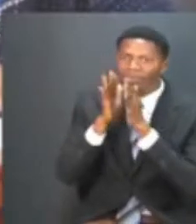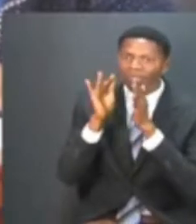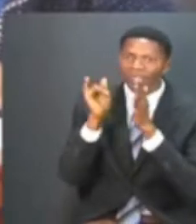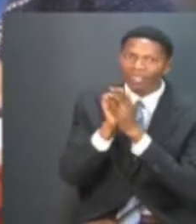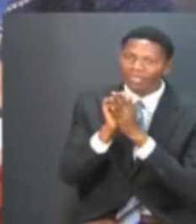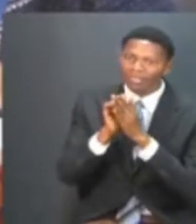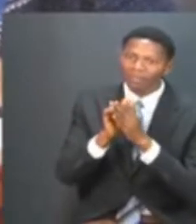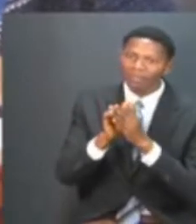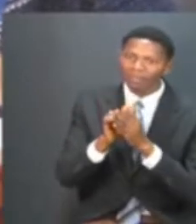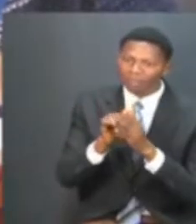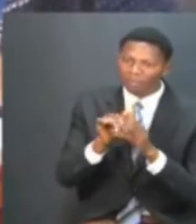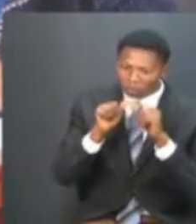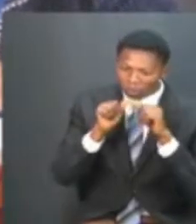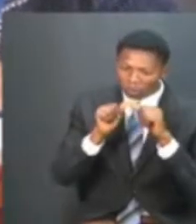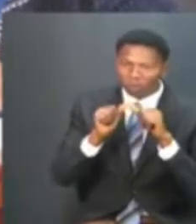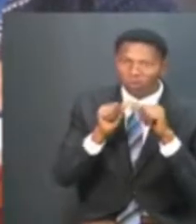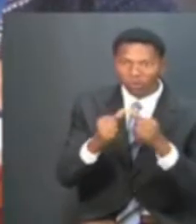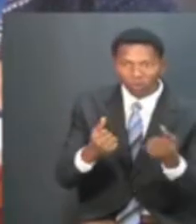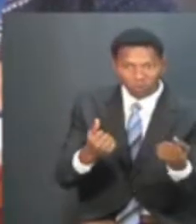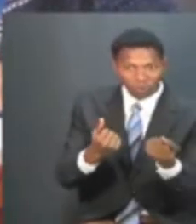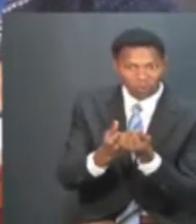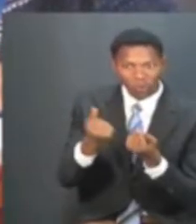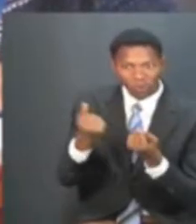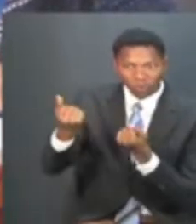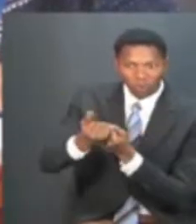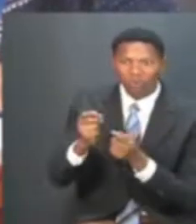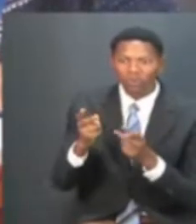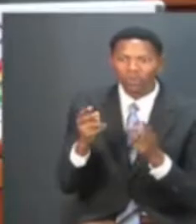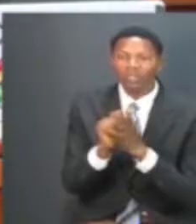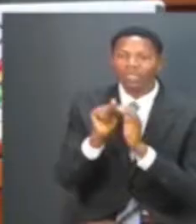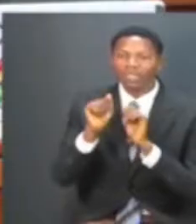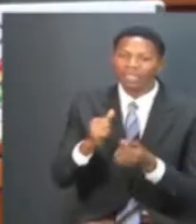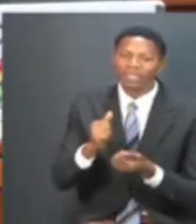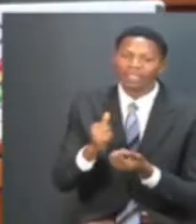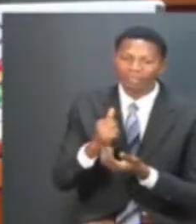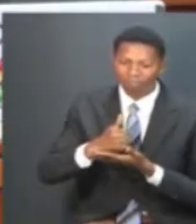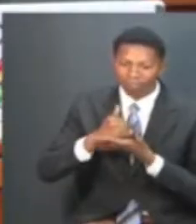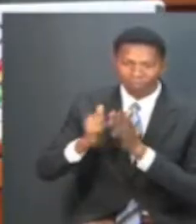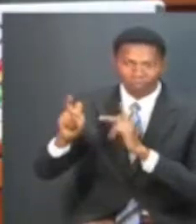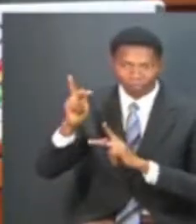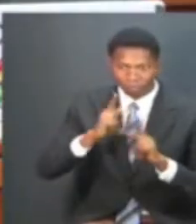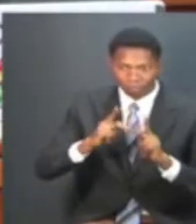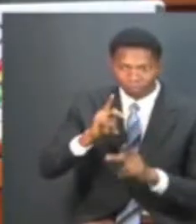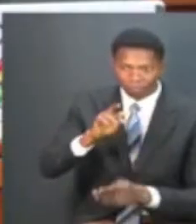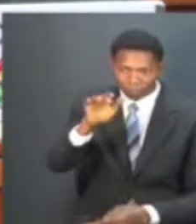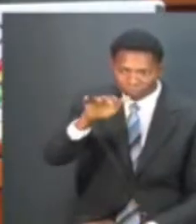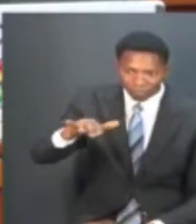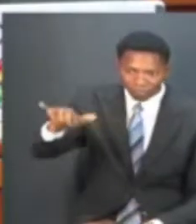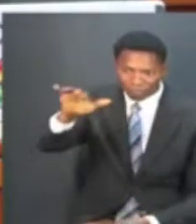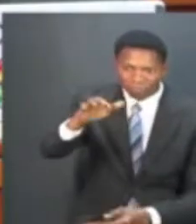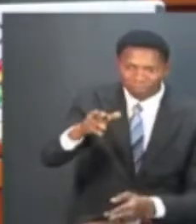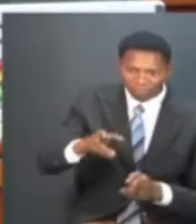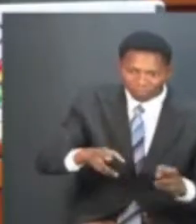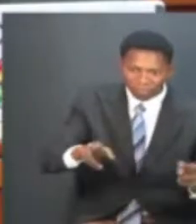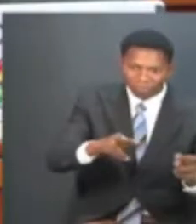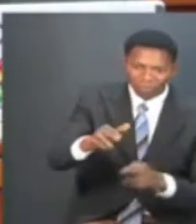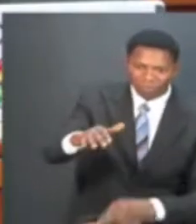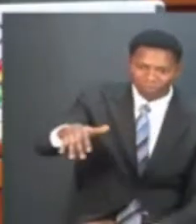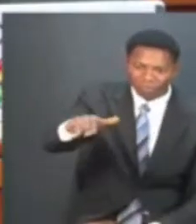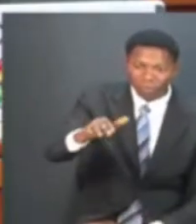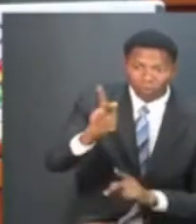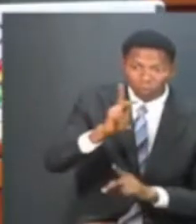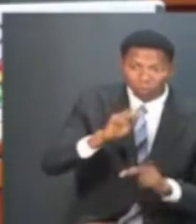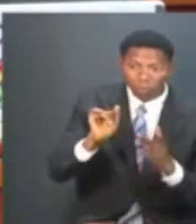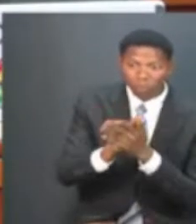giving us more in order to help our people along the lakes. The people who live along the Volta Lake are